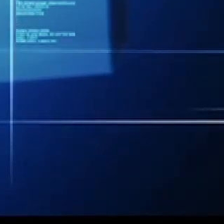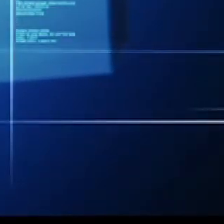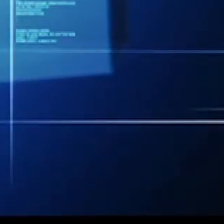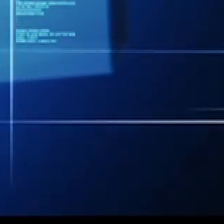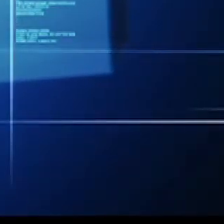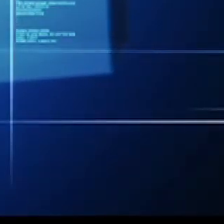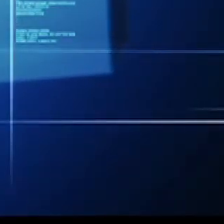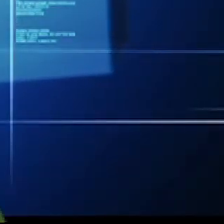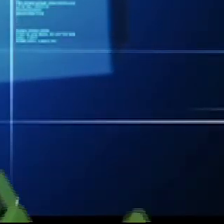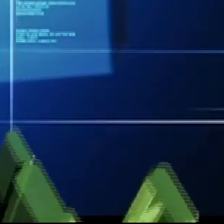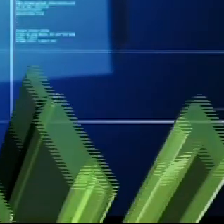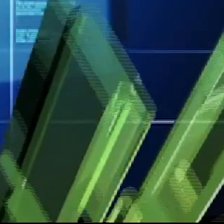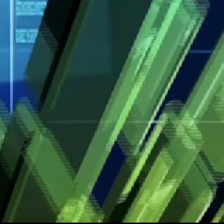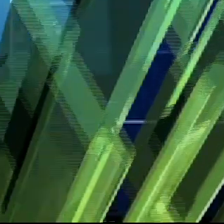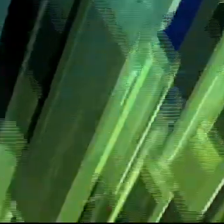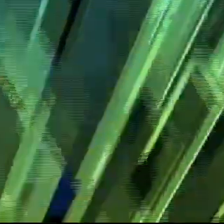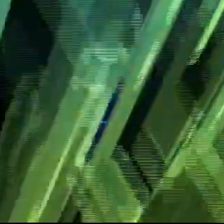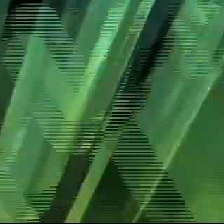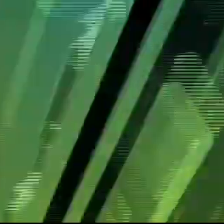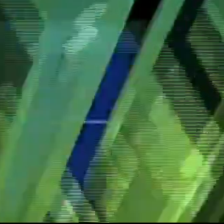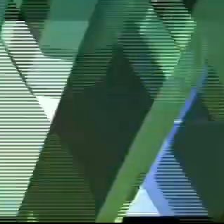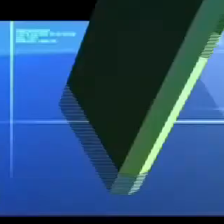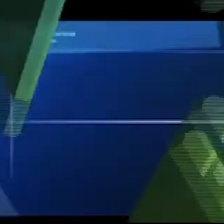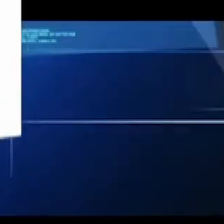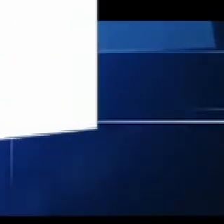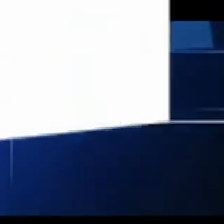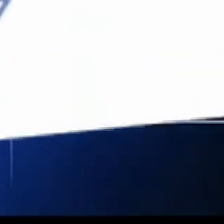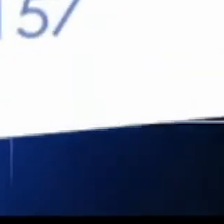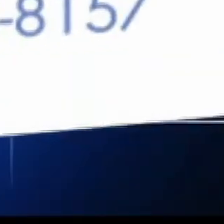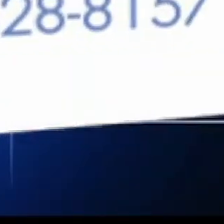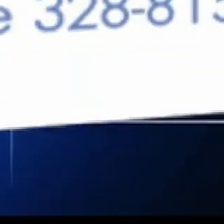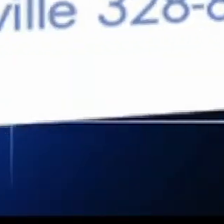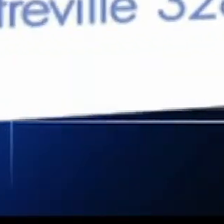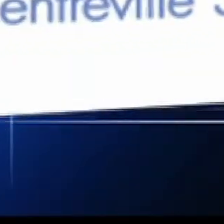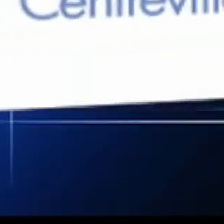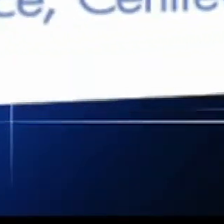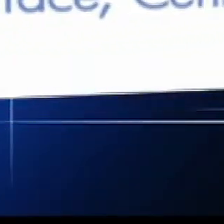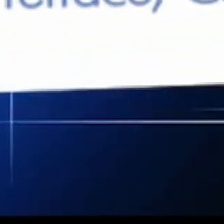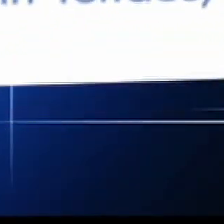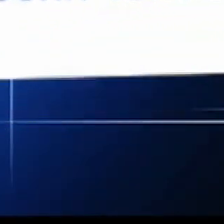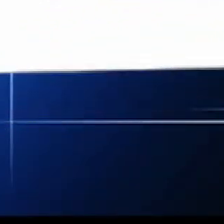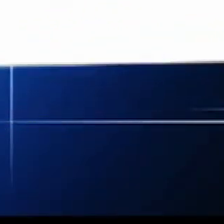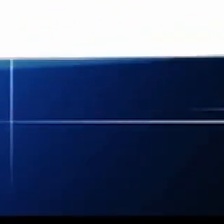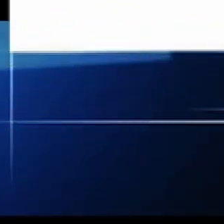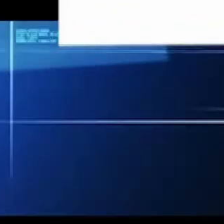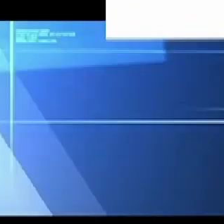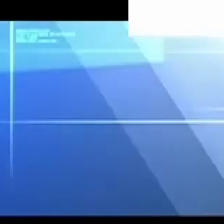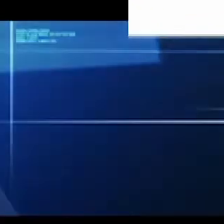This is ZNS Total Sports, brought to you by Fourth Terrace Diagnostic Center.